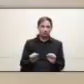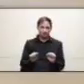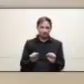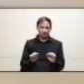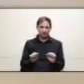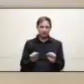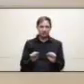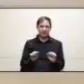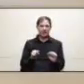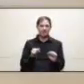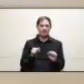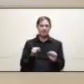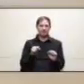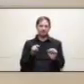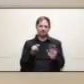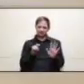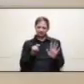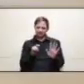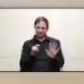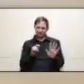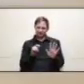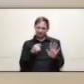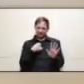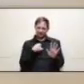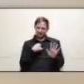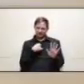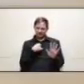I'm just having something